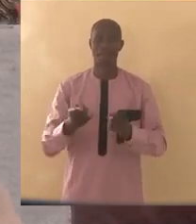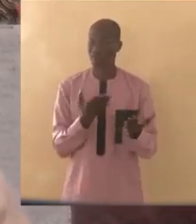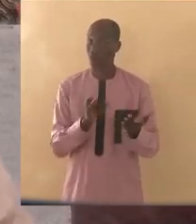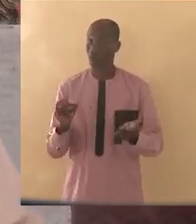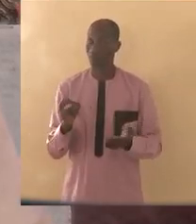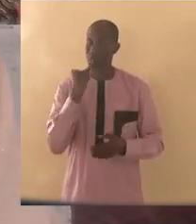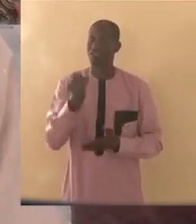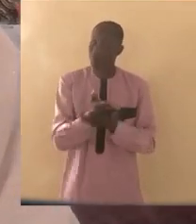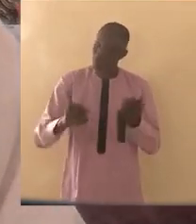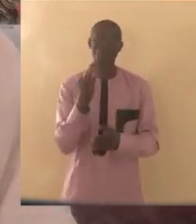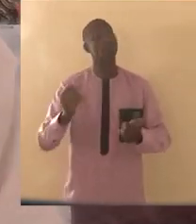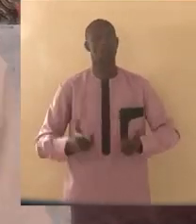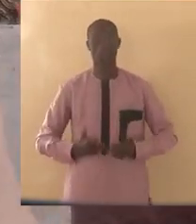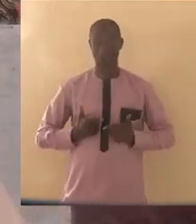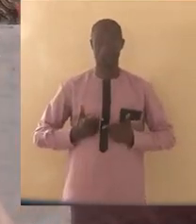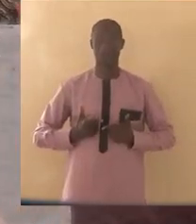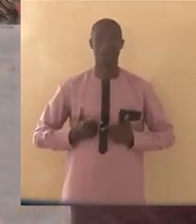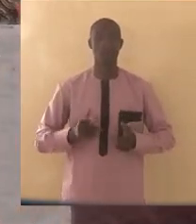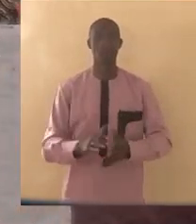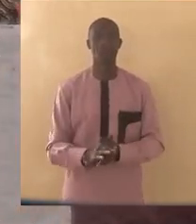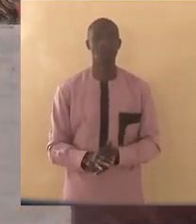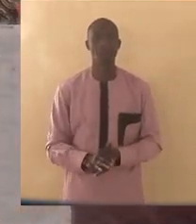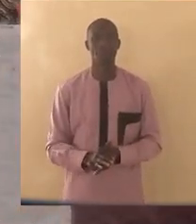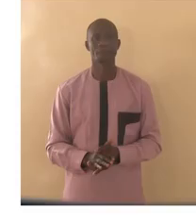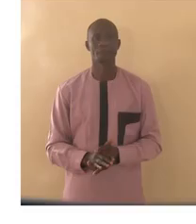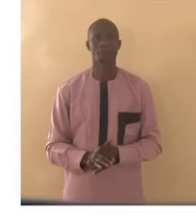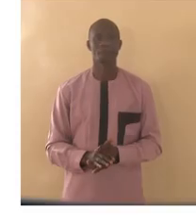But waiting is part of life.